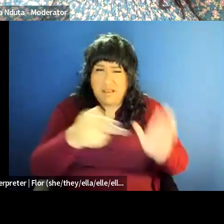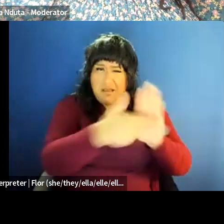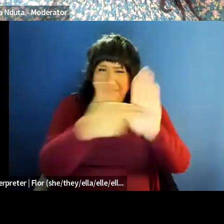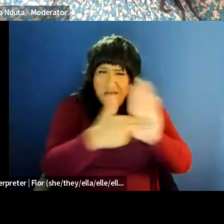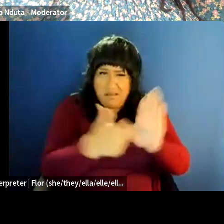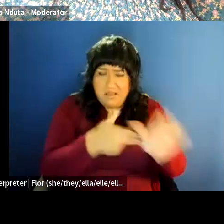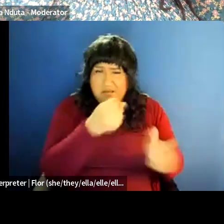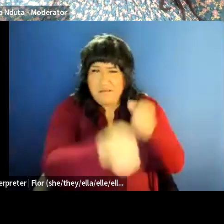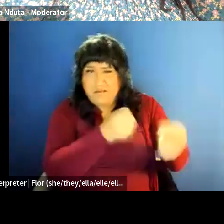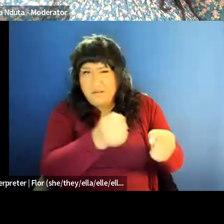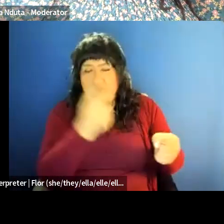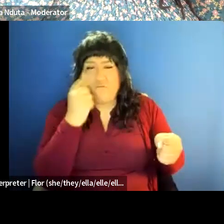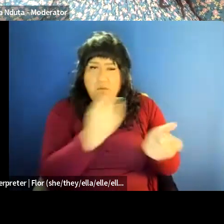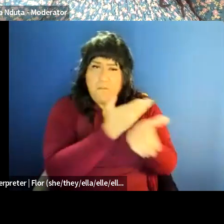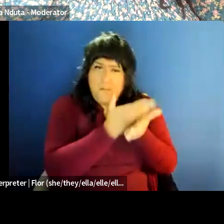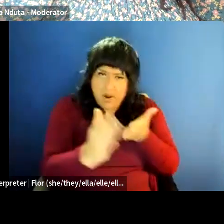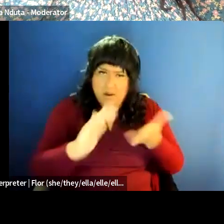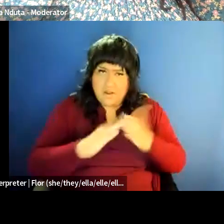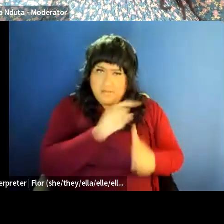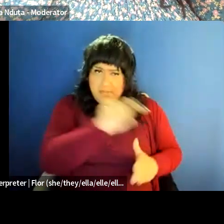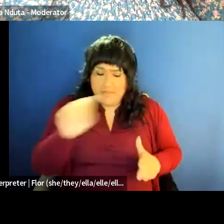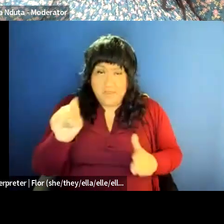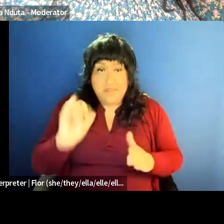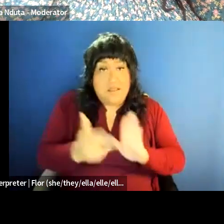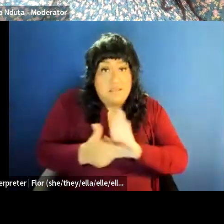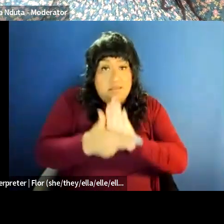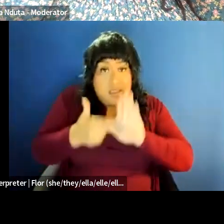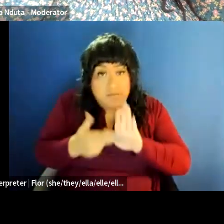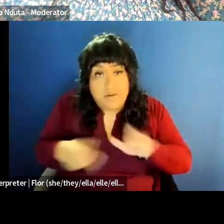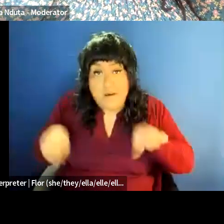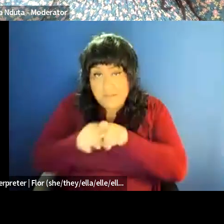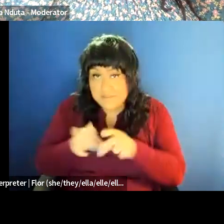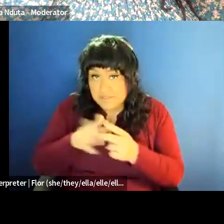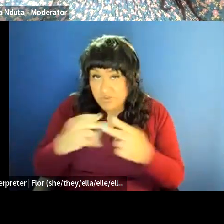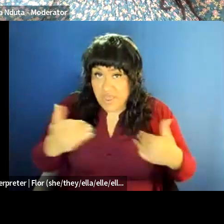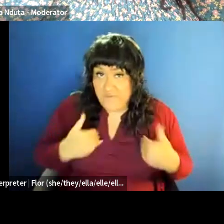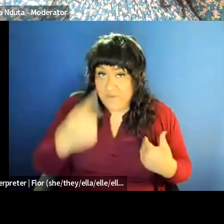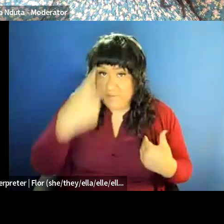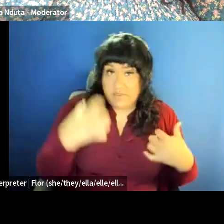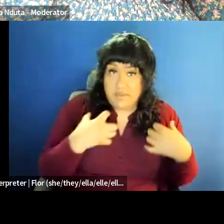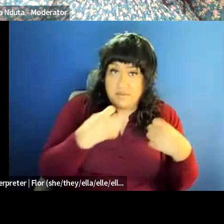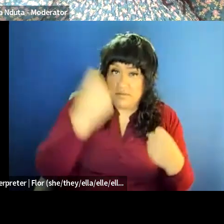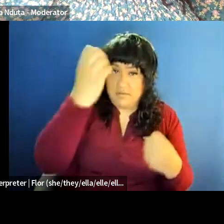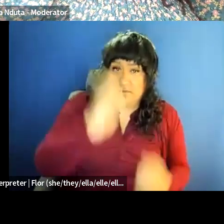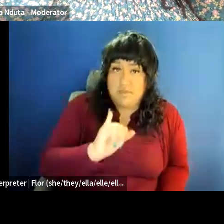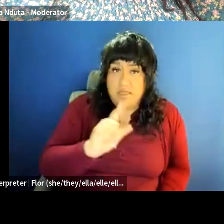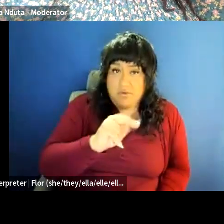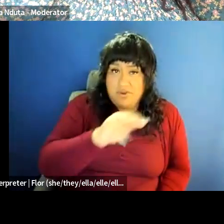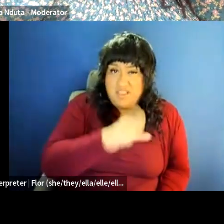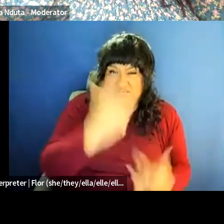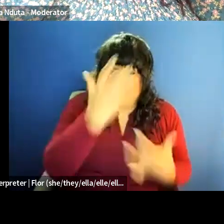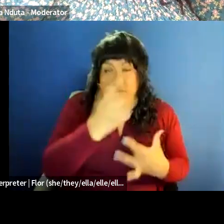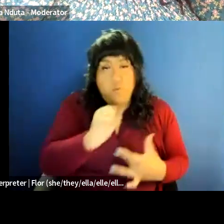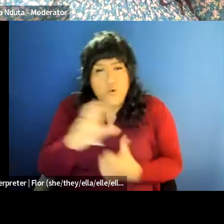institutionalization of marginalized communities labeled as either having a mental illness or dangerous to